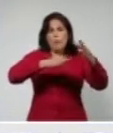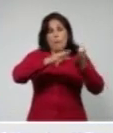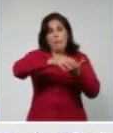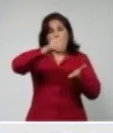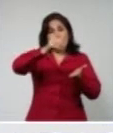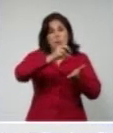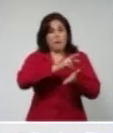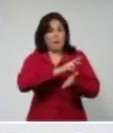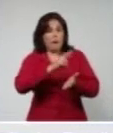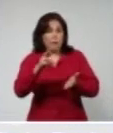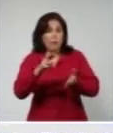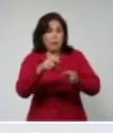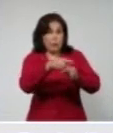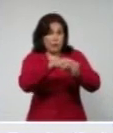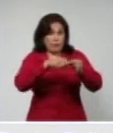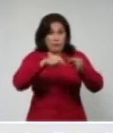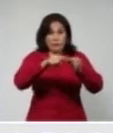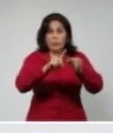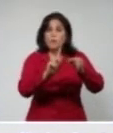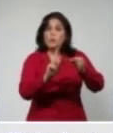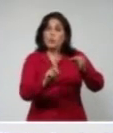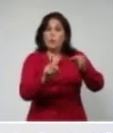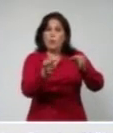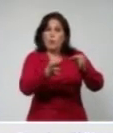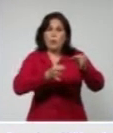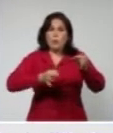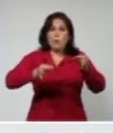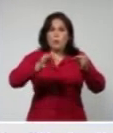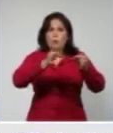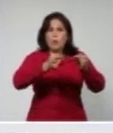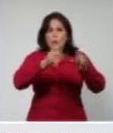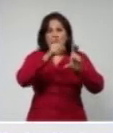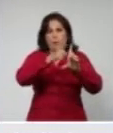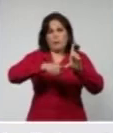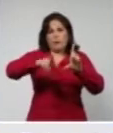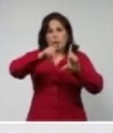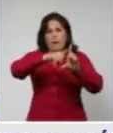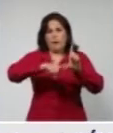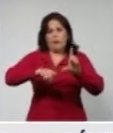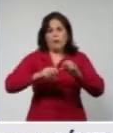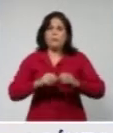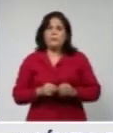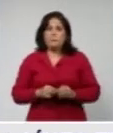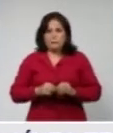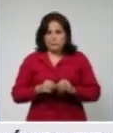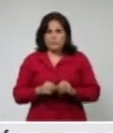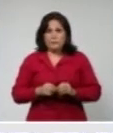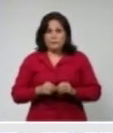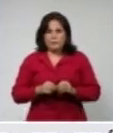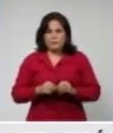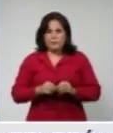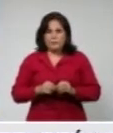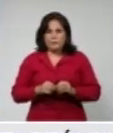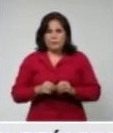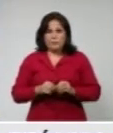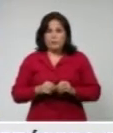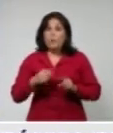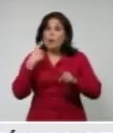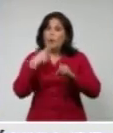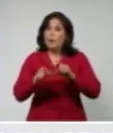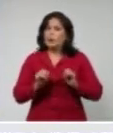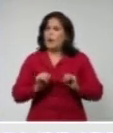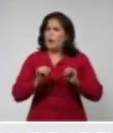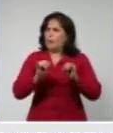from Habana Vieja, 1 from Regla, and 1 from the